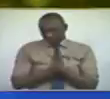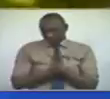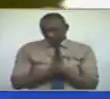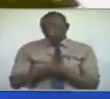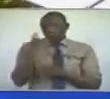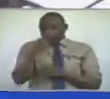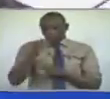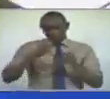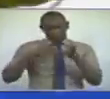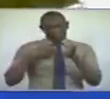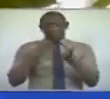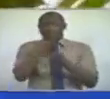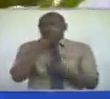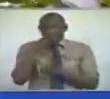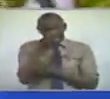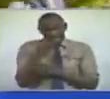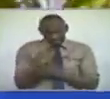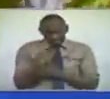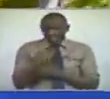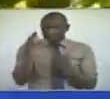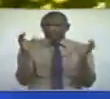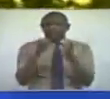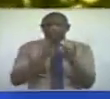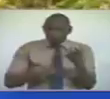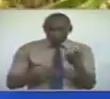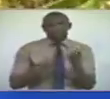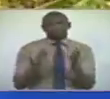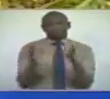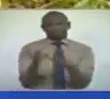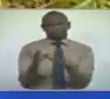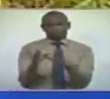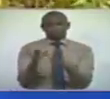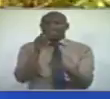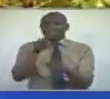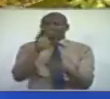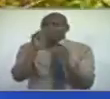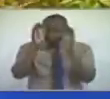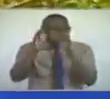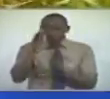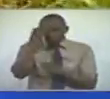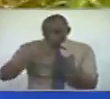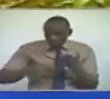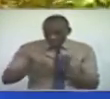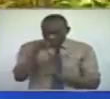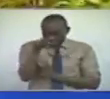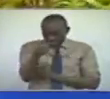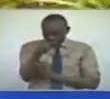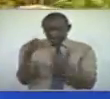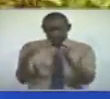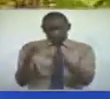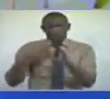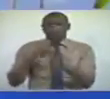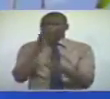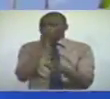legumes harvested for dry grains are classified as pulses. It is particularly important to know that pulses have a very low